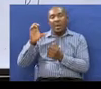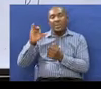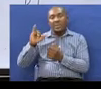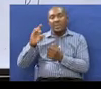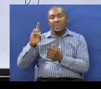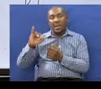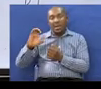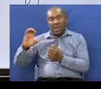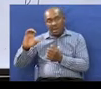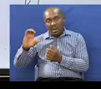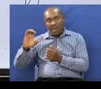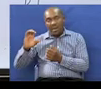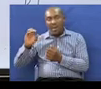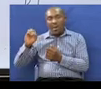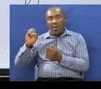acidic